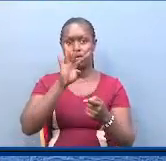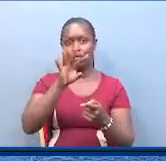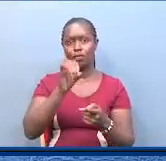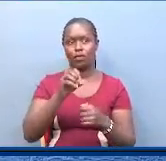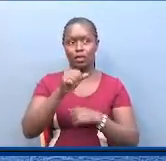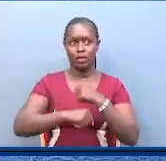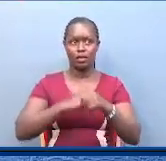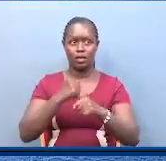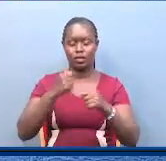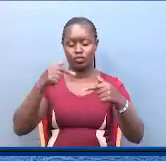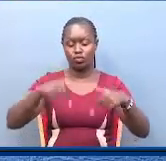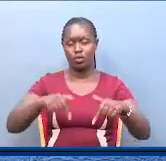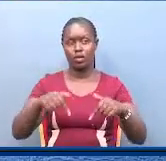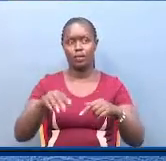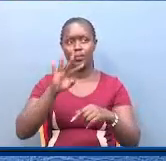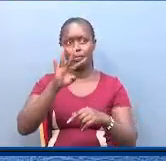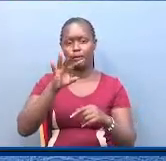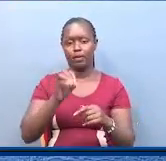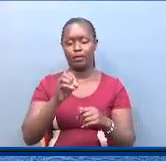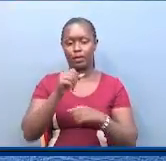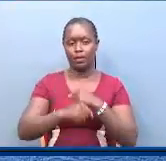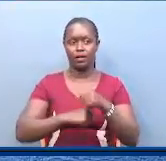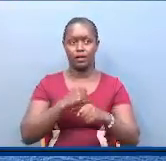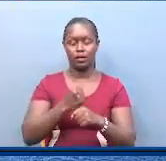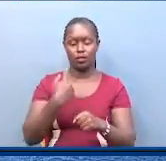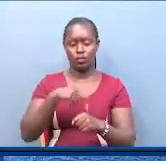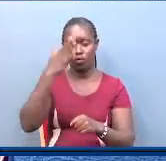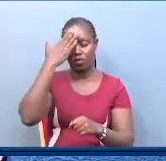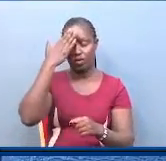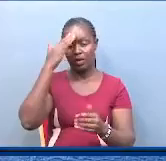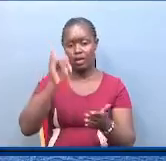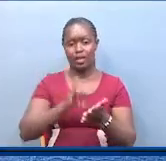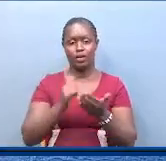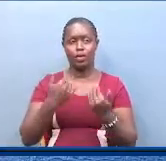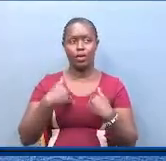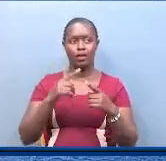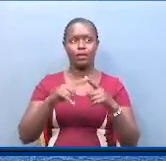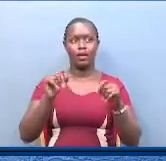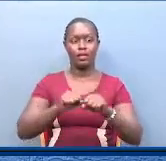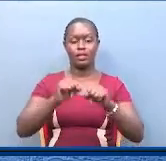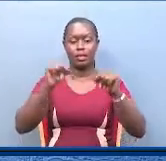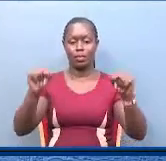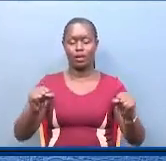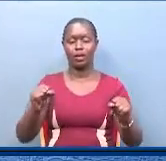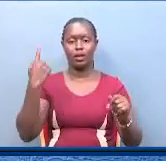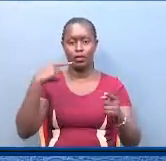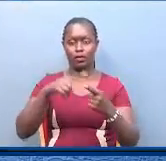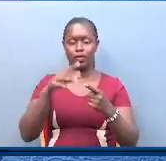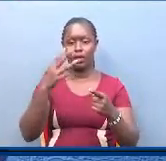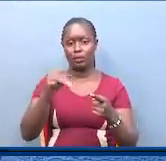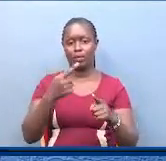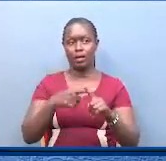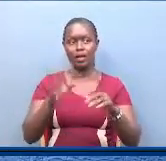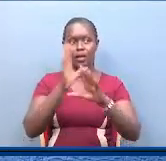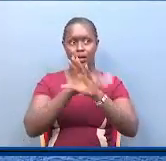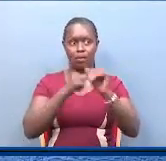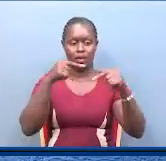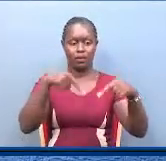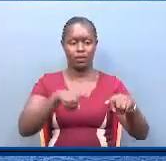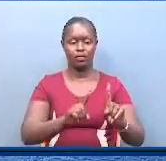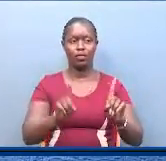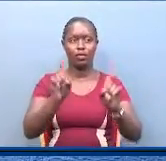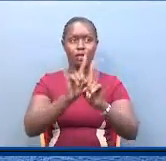today. And for 40 years, we know that there has been a systematic assault from him. The president himself in